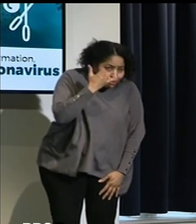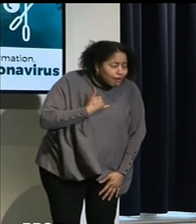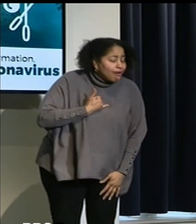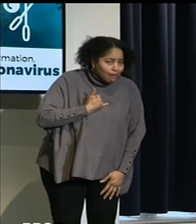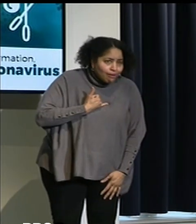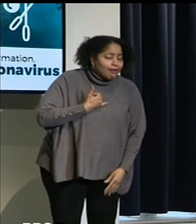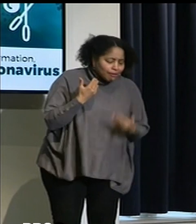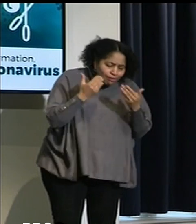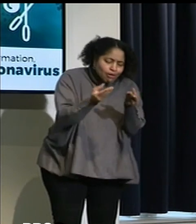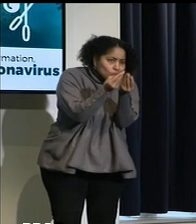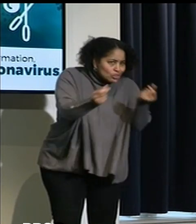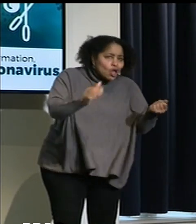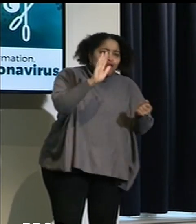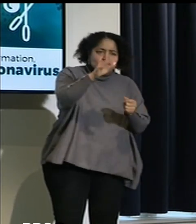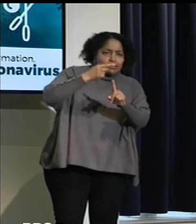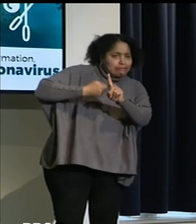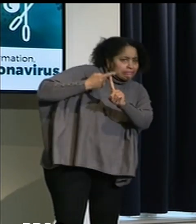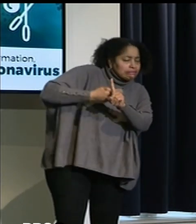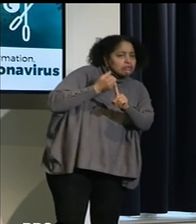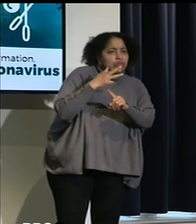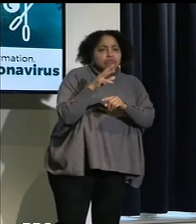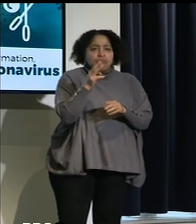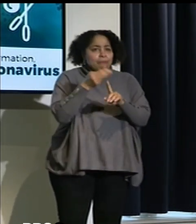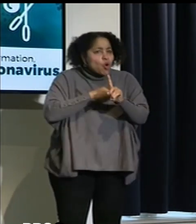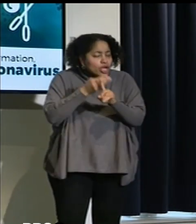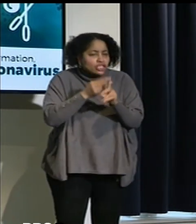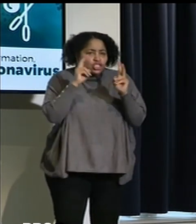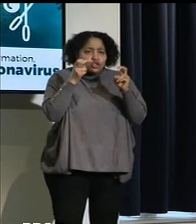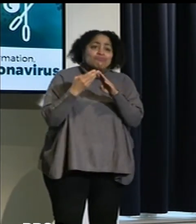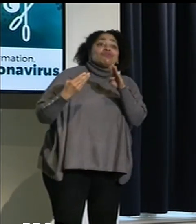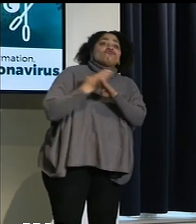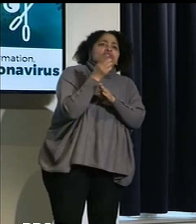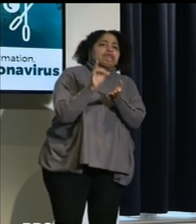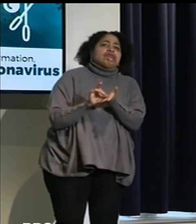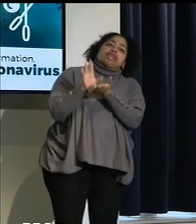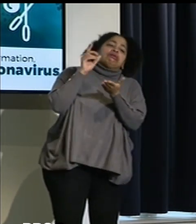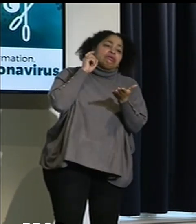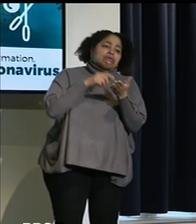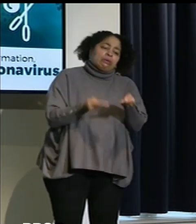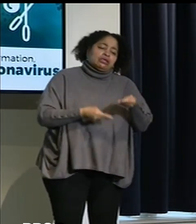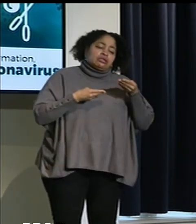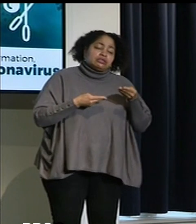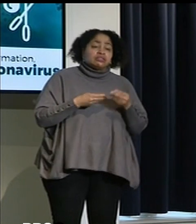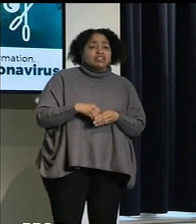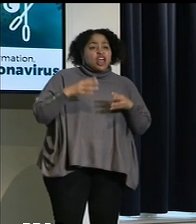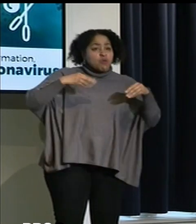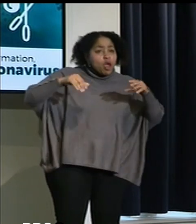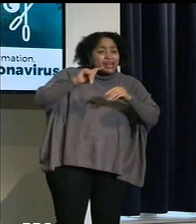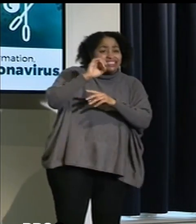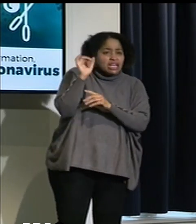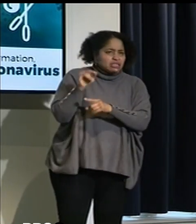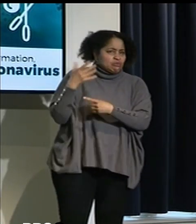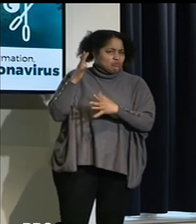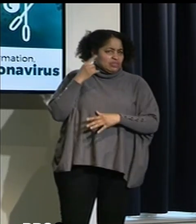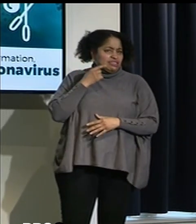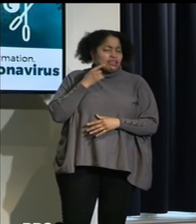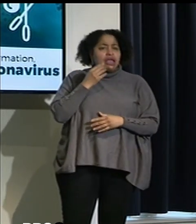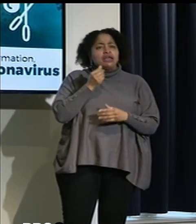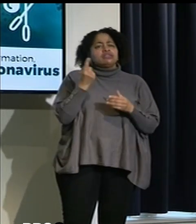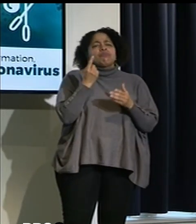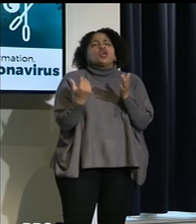issue before you get an eviction notice. Property tax assistance, as the mayor stated, and something new that we